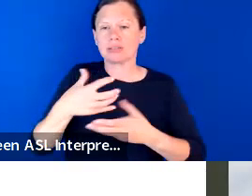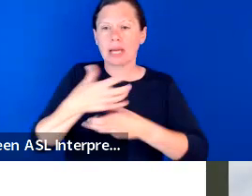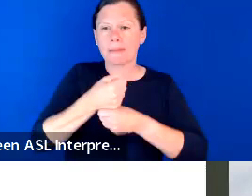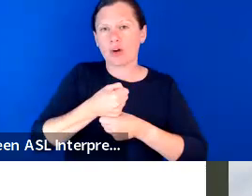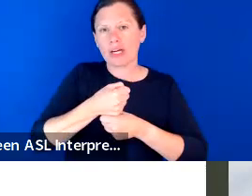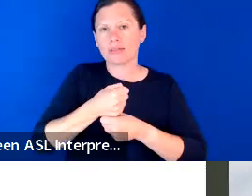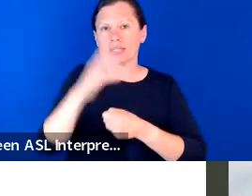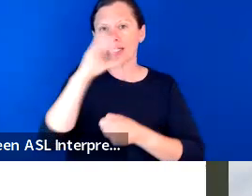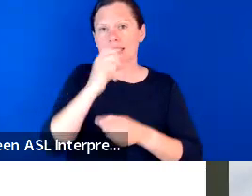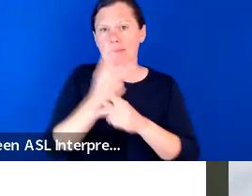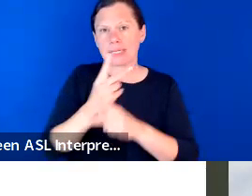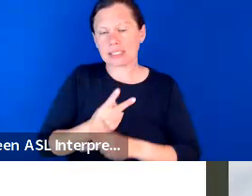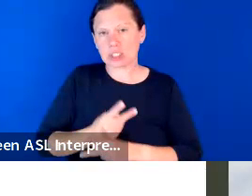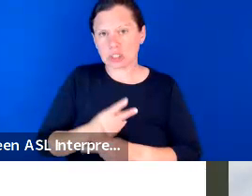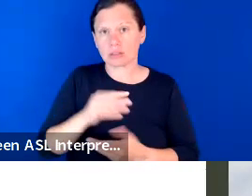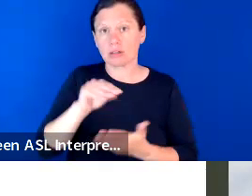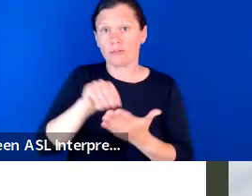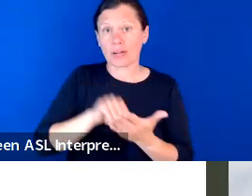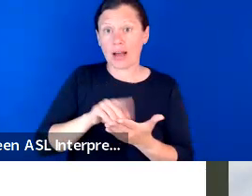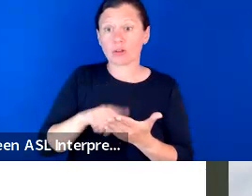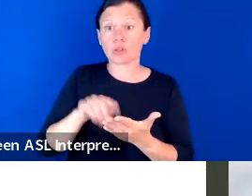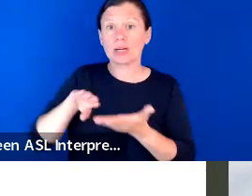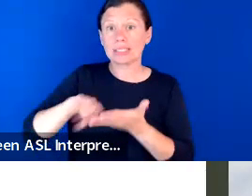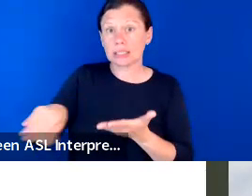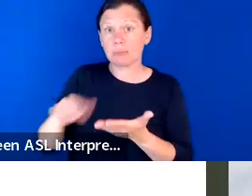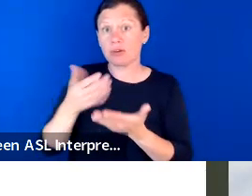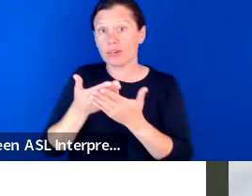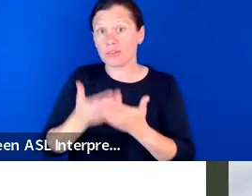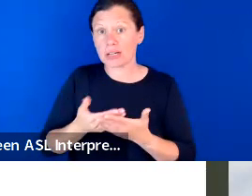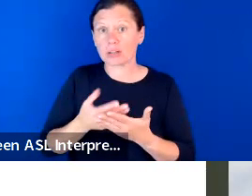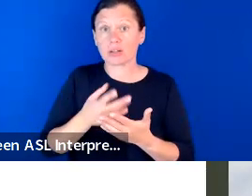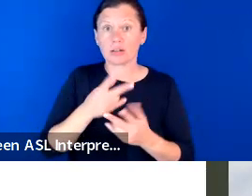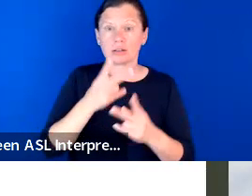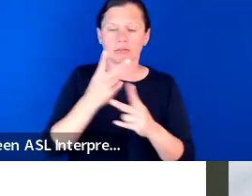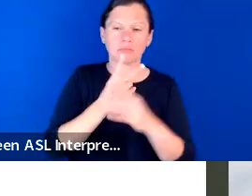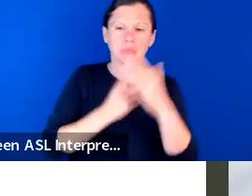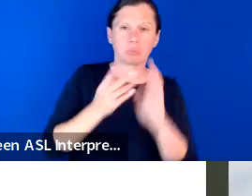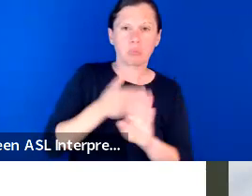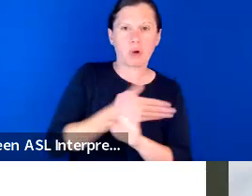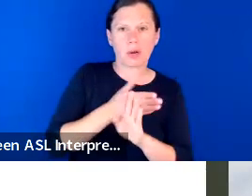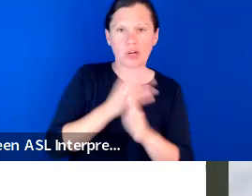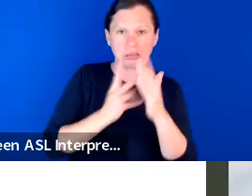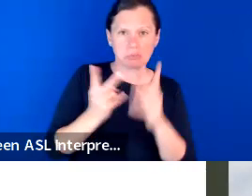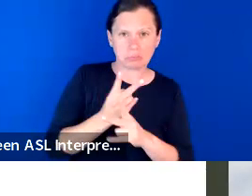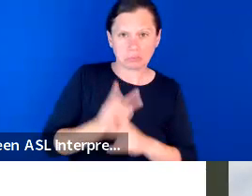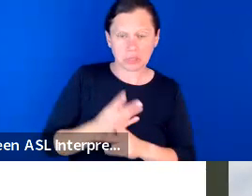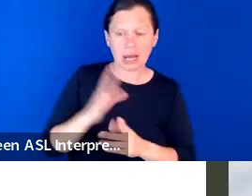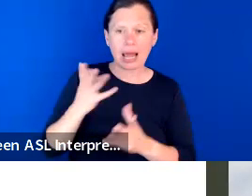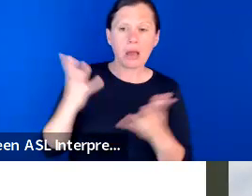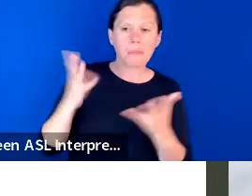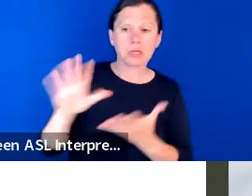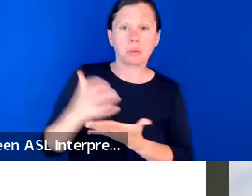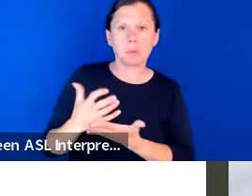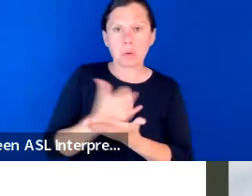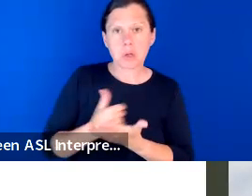exempt. The premium collection started July 1st of 2023. Employers will report